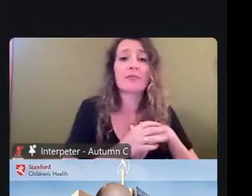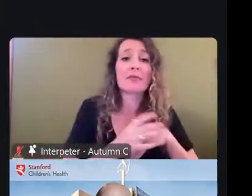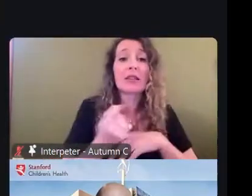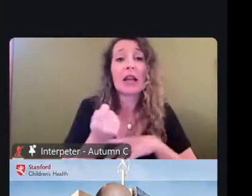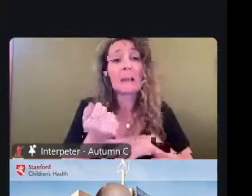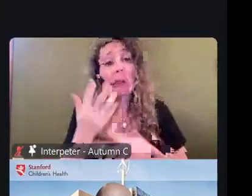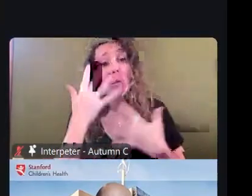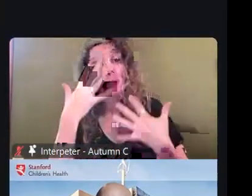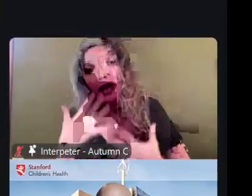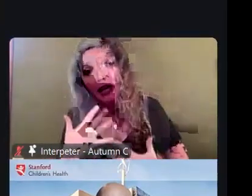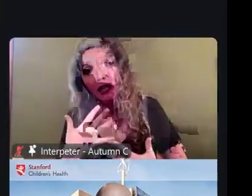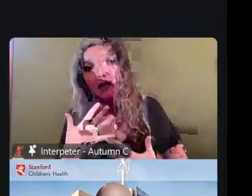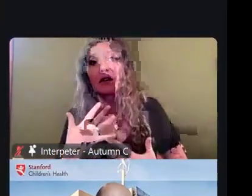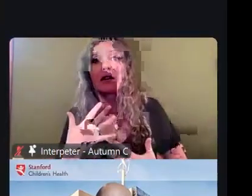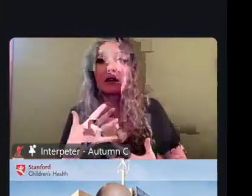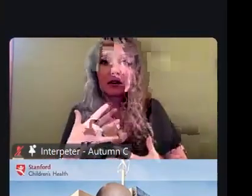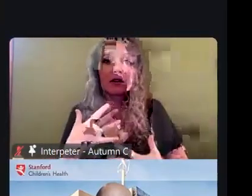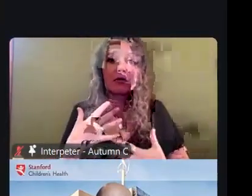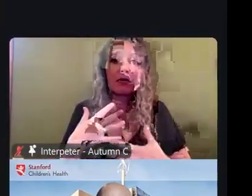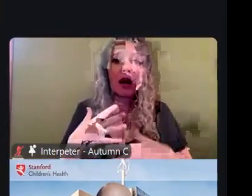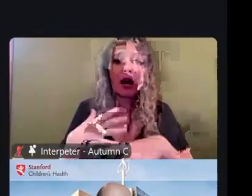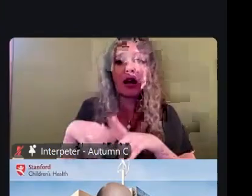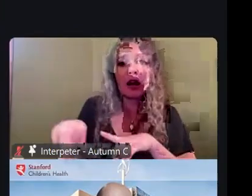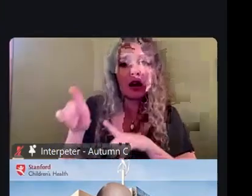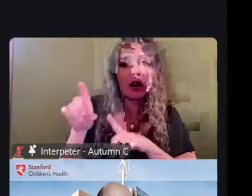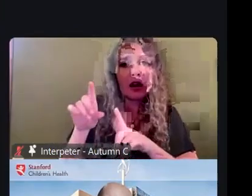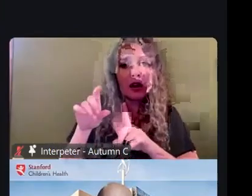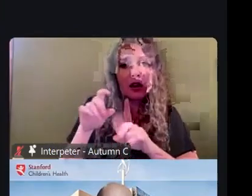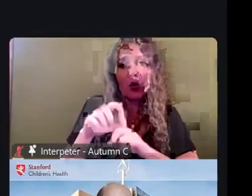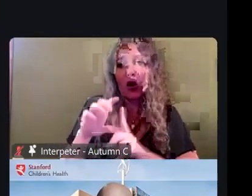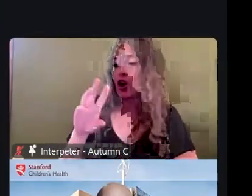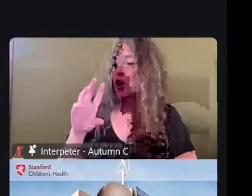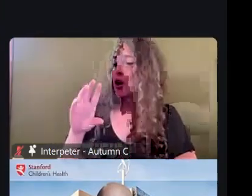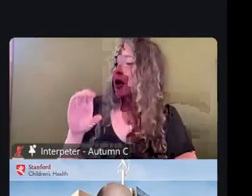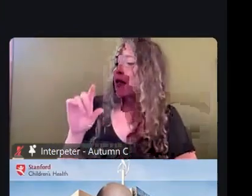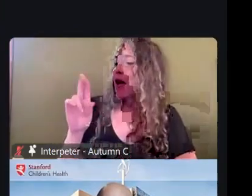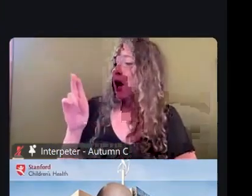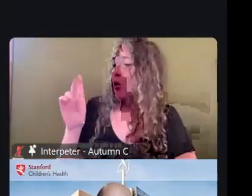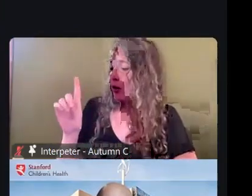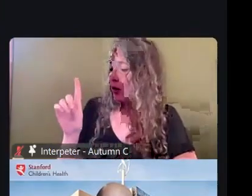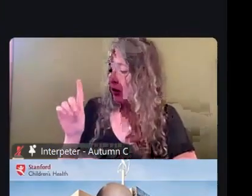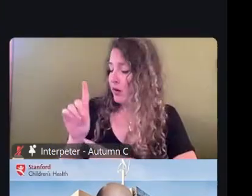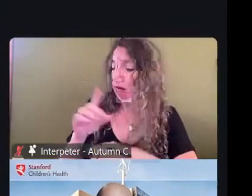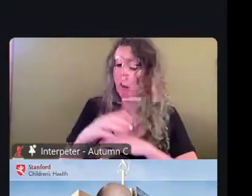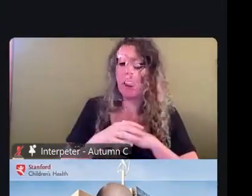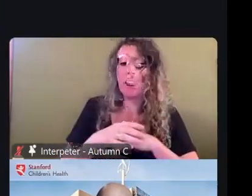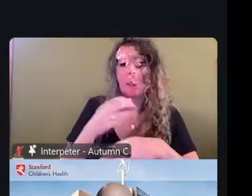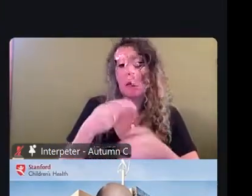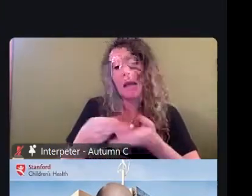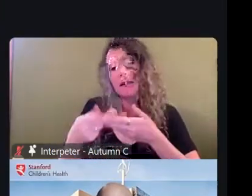little saddened by the word cloud, to be honest. I felt like, I guess